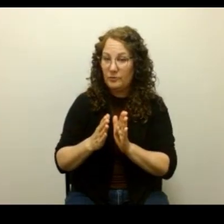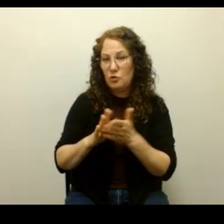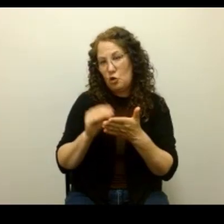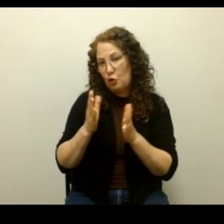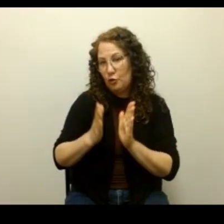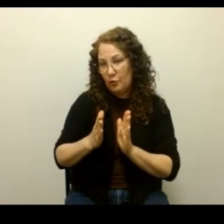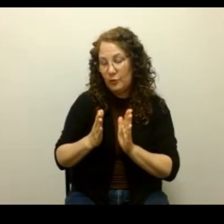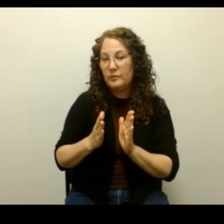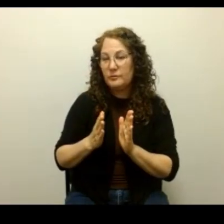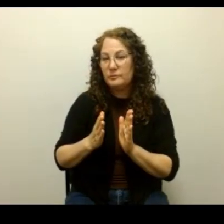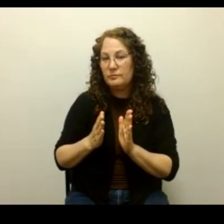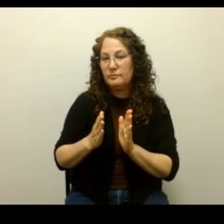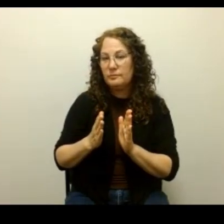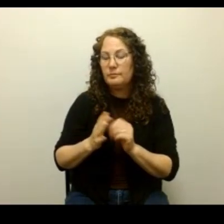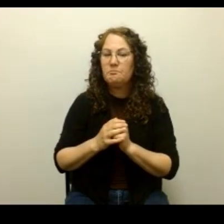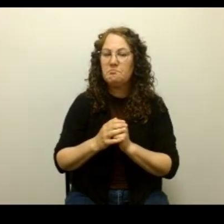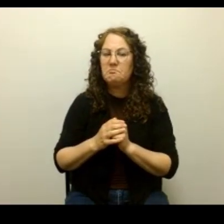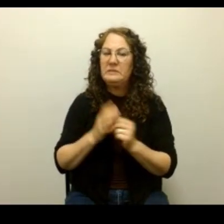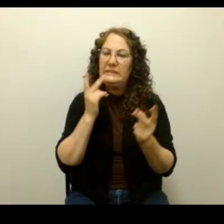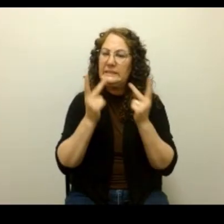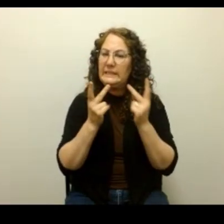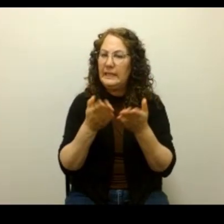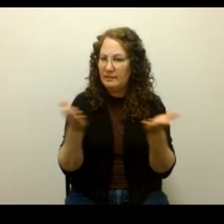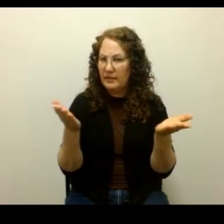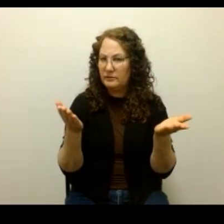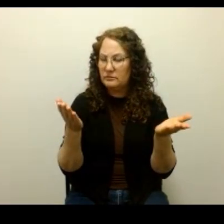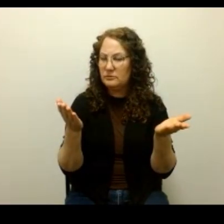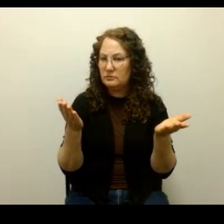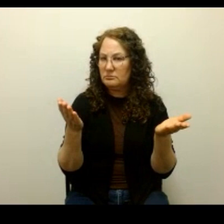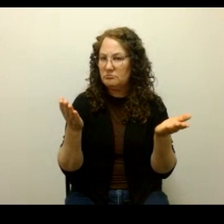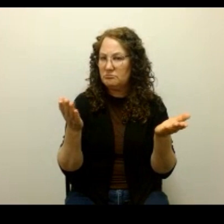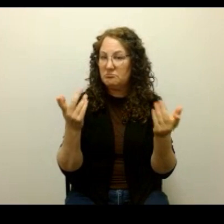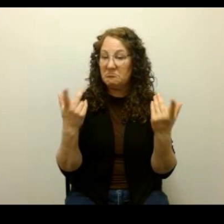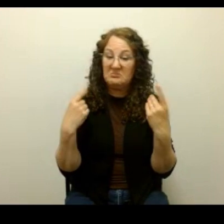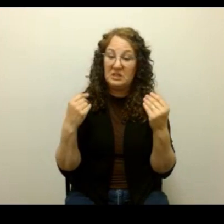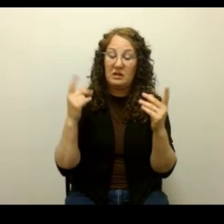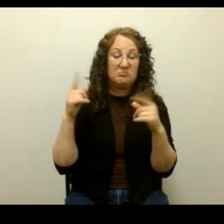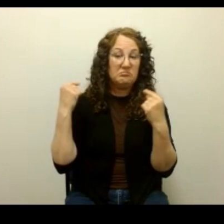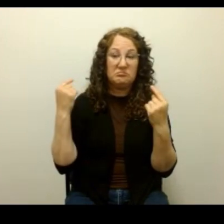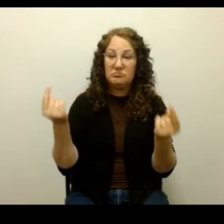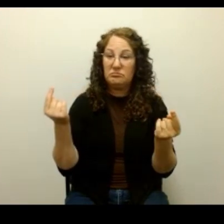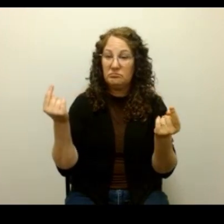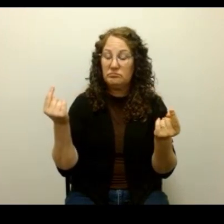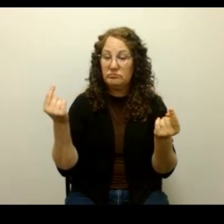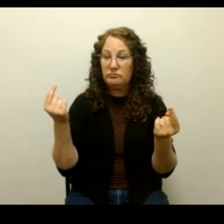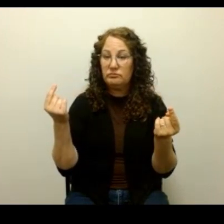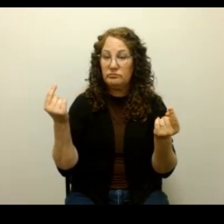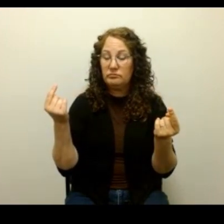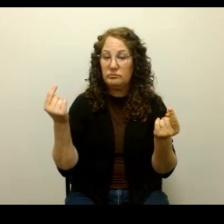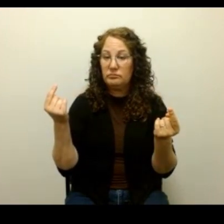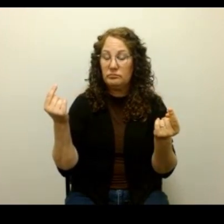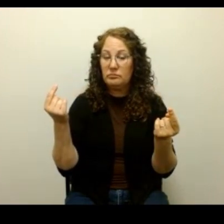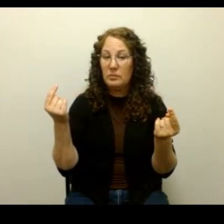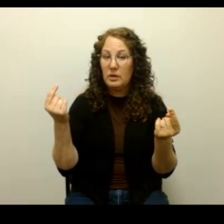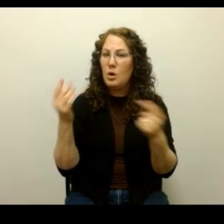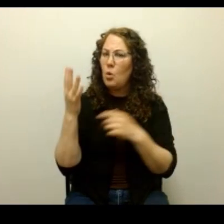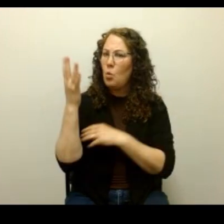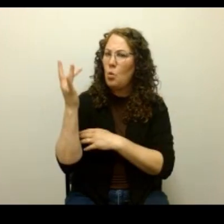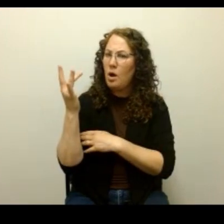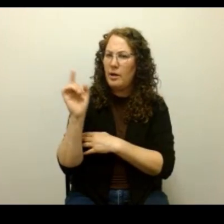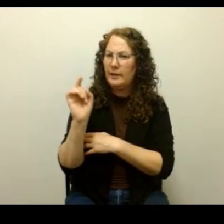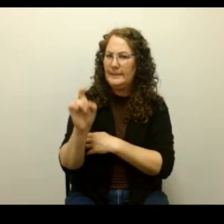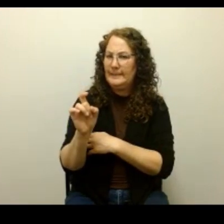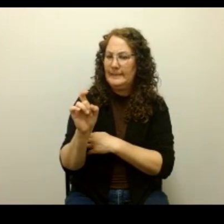has seen things the way it was done, how the writer did it before, and why there needs to be